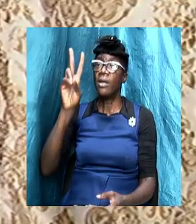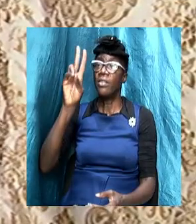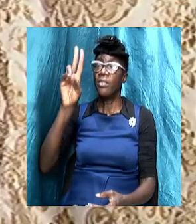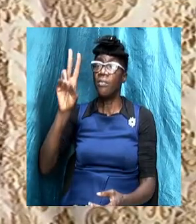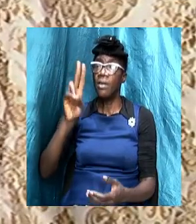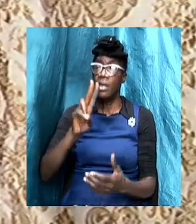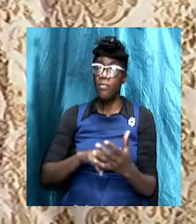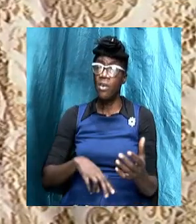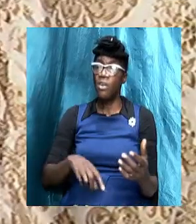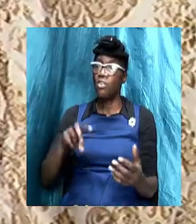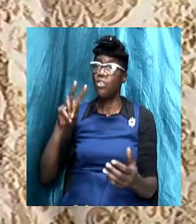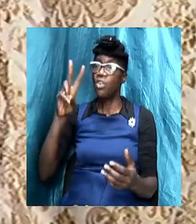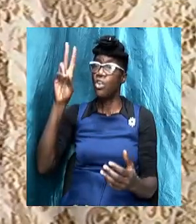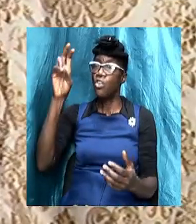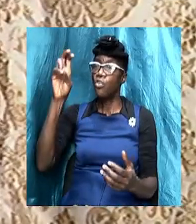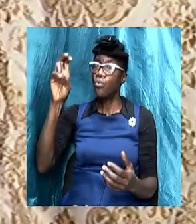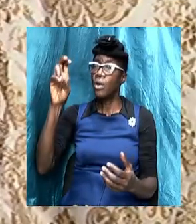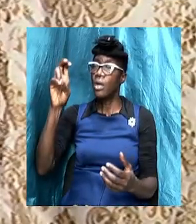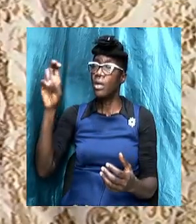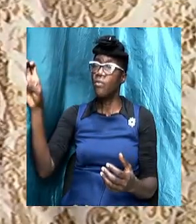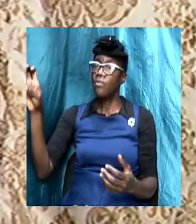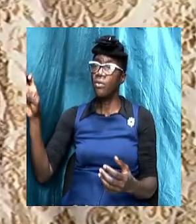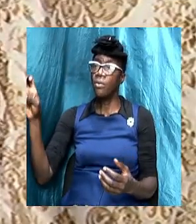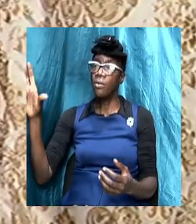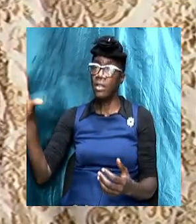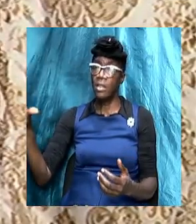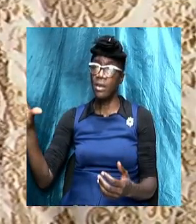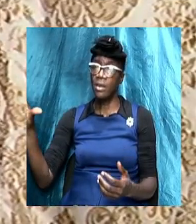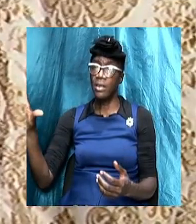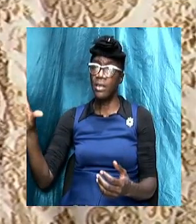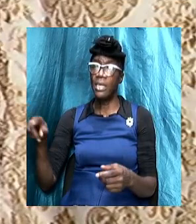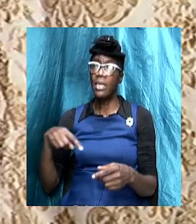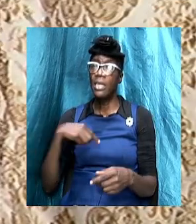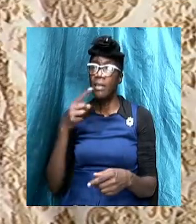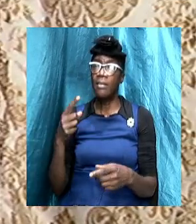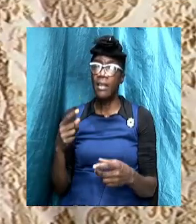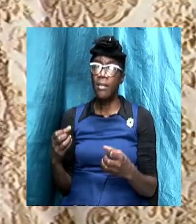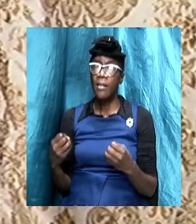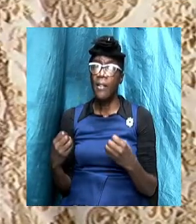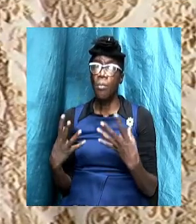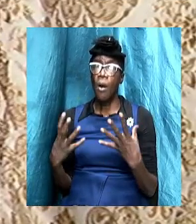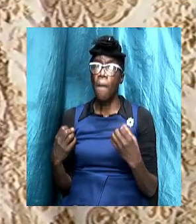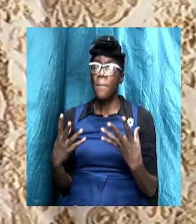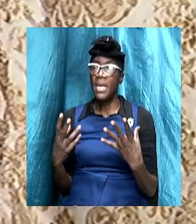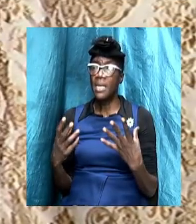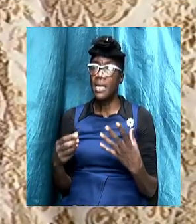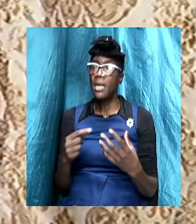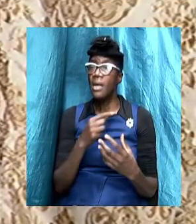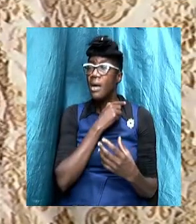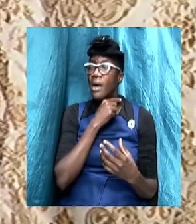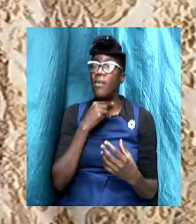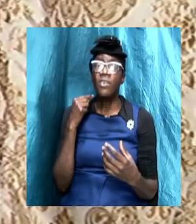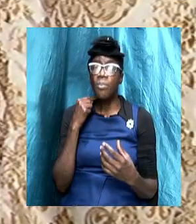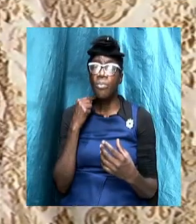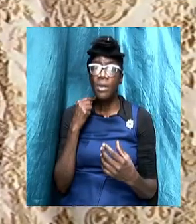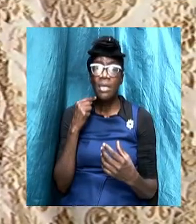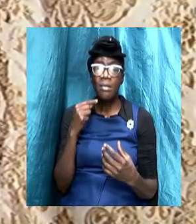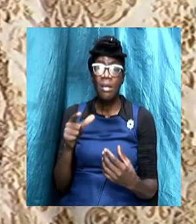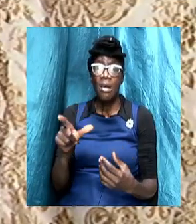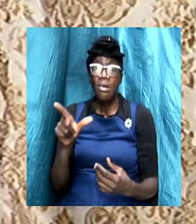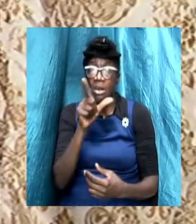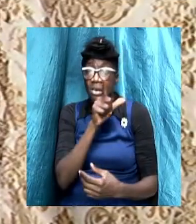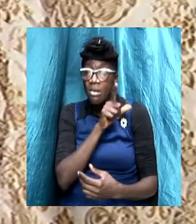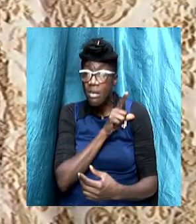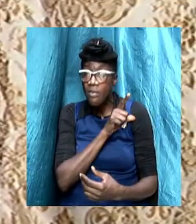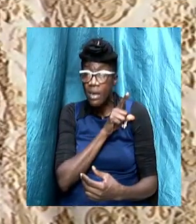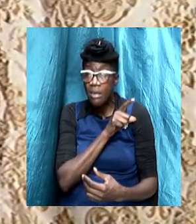13. It says, but many of the priests and the Levites and the chief of the fathers